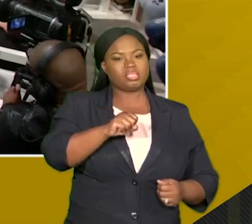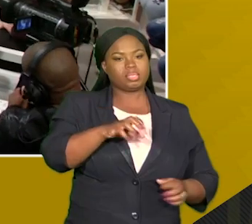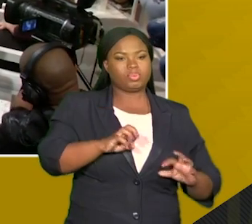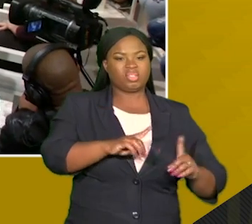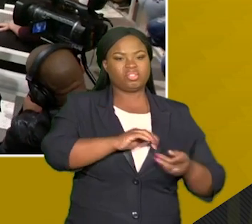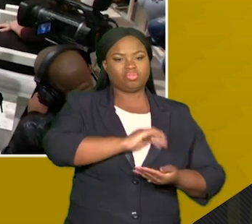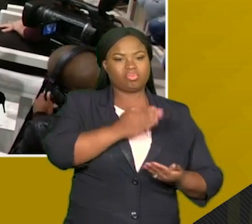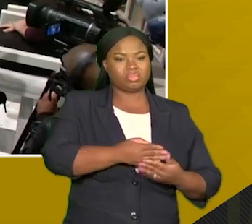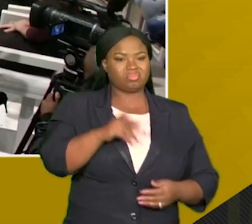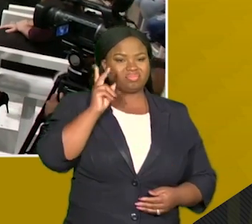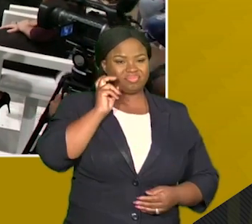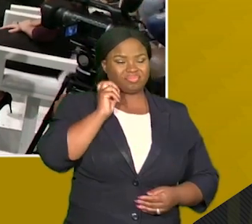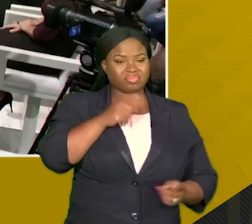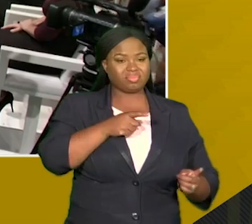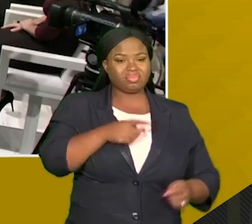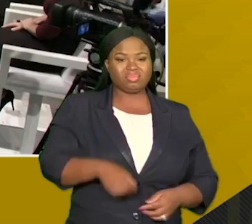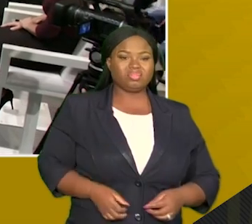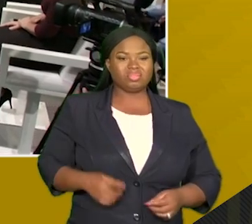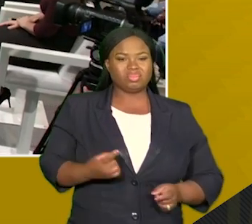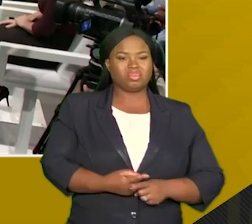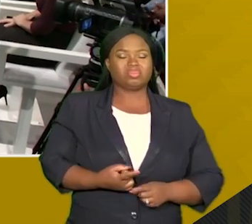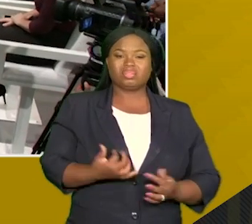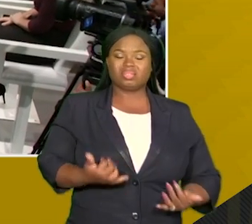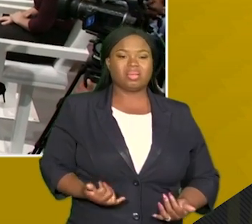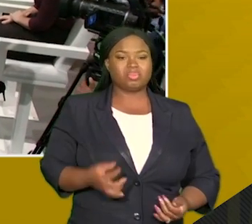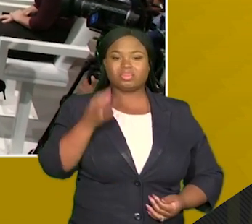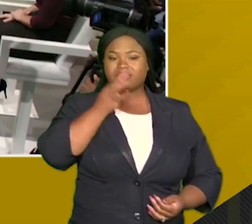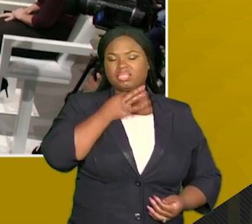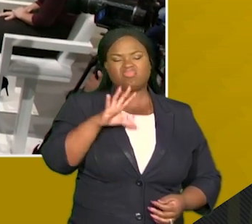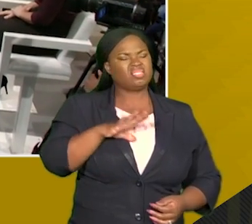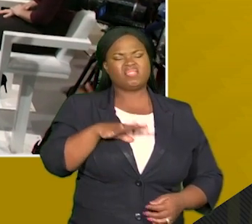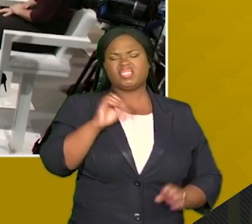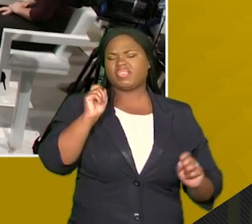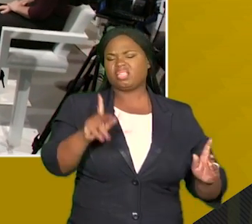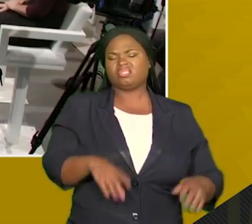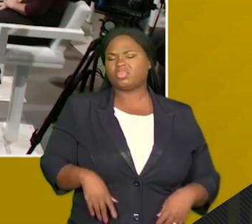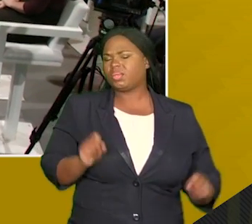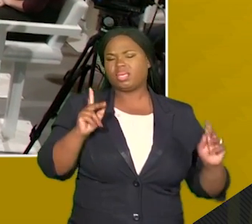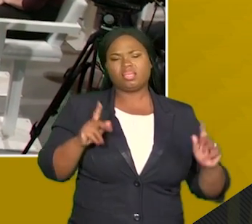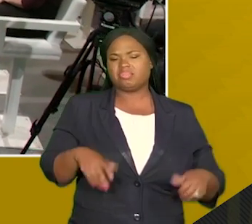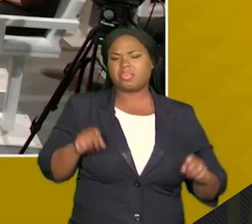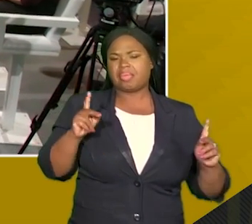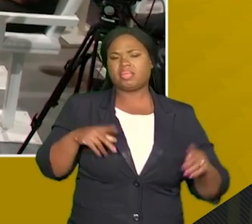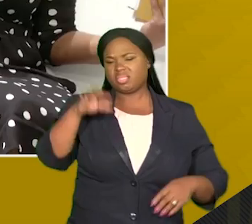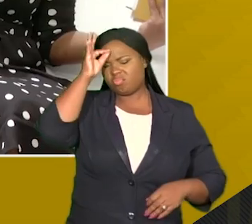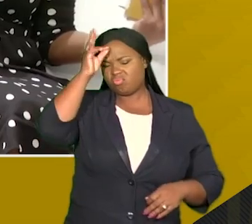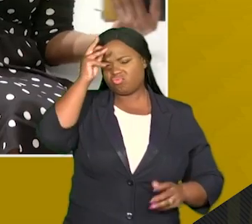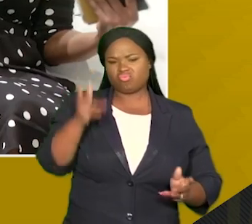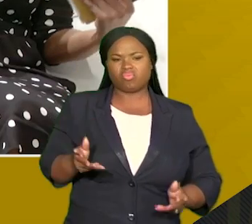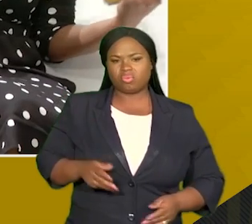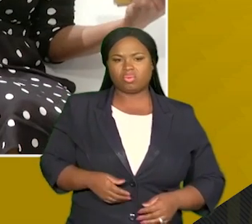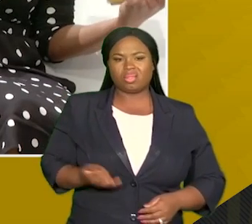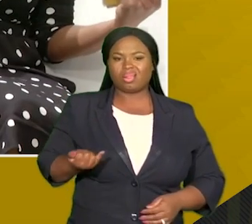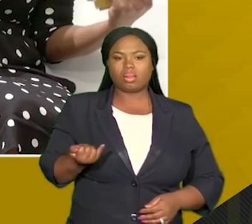we're listening to Sihle, and she's having to resort to a point where she's saying, it's fine. you know, it's okay, he's a police officer, as